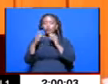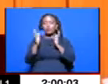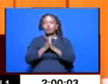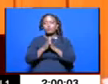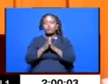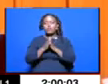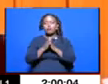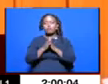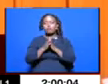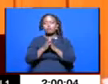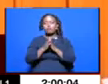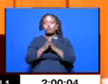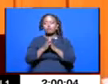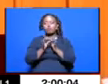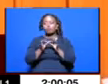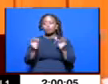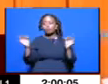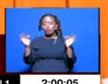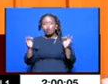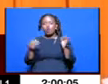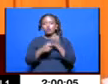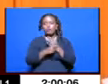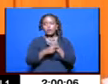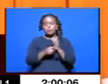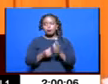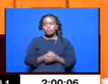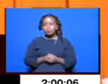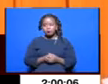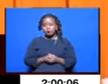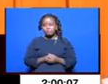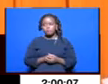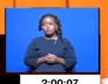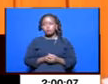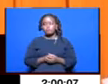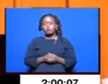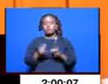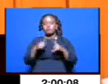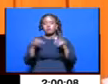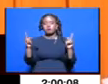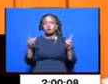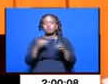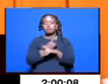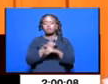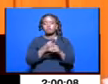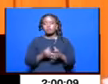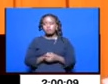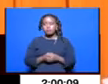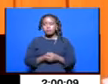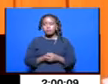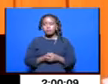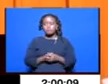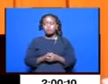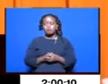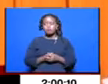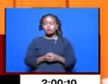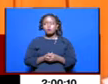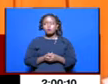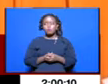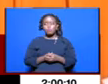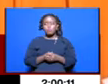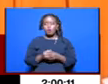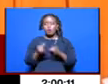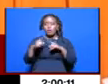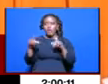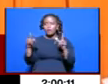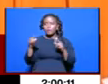Louis de Secondant, Baron de la Brede de Montesquieu. I'm not very good in French, or